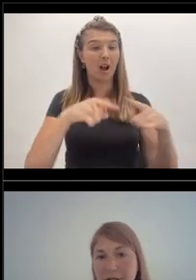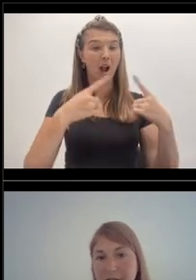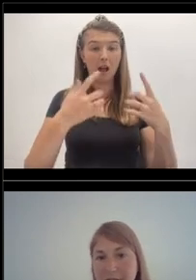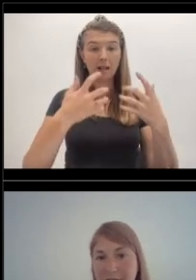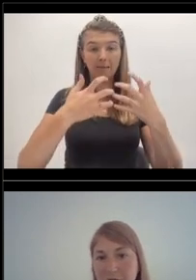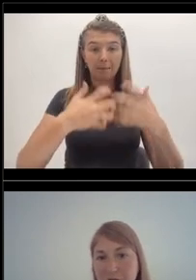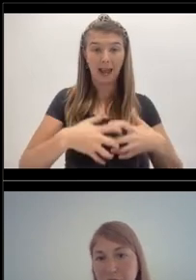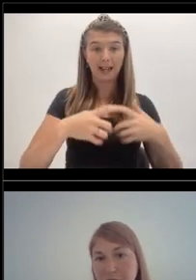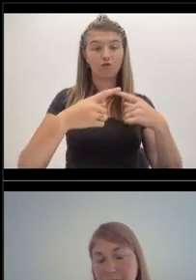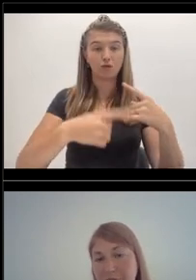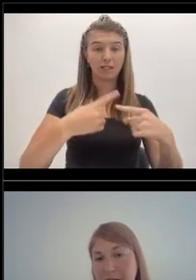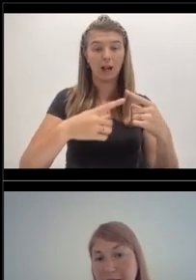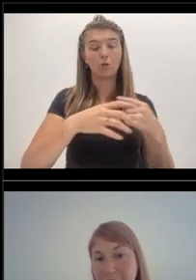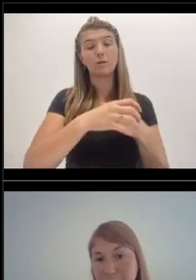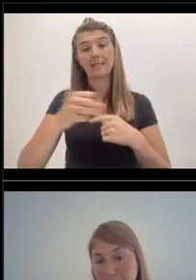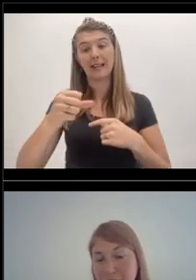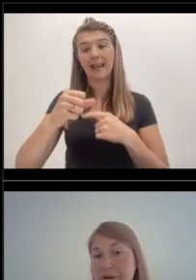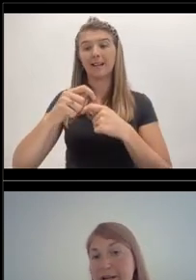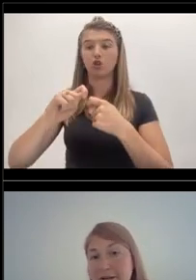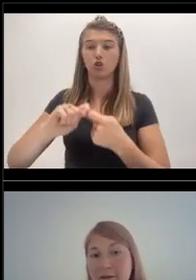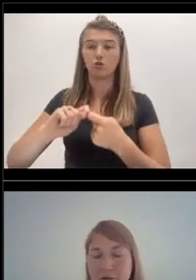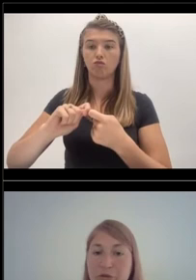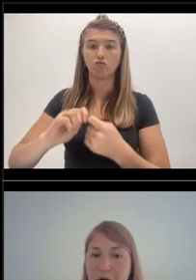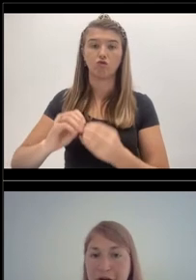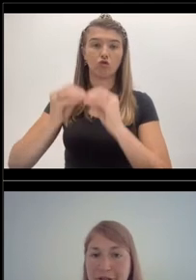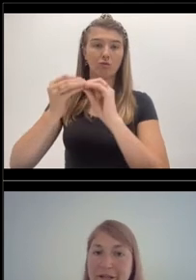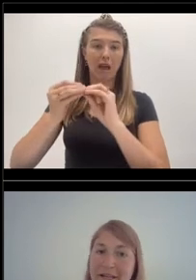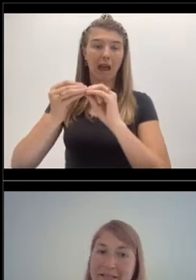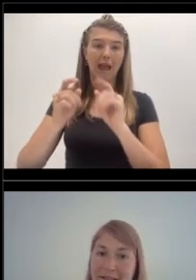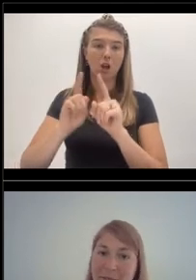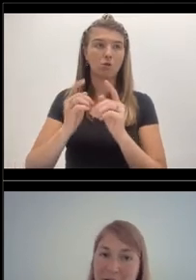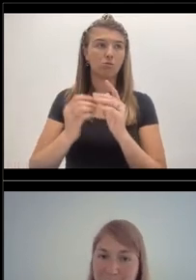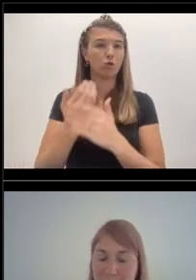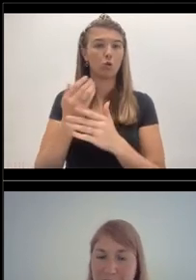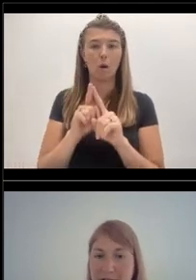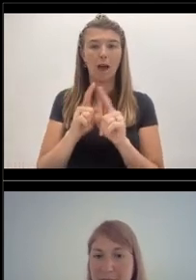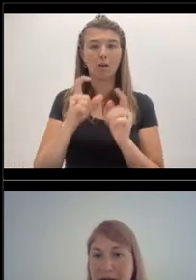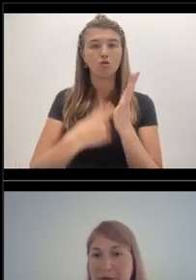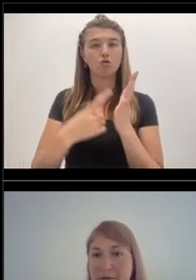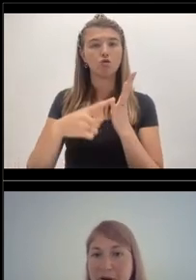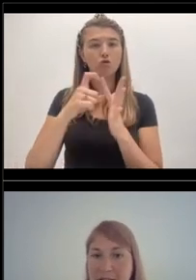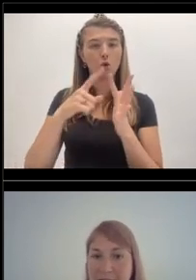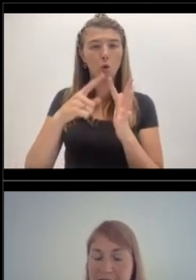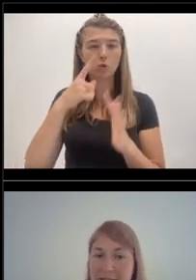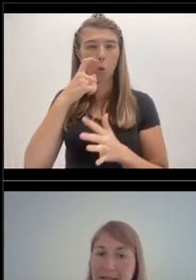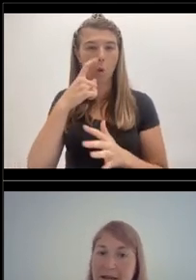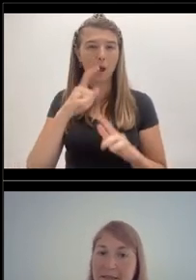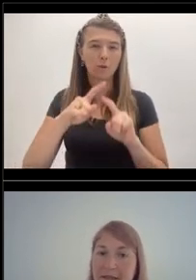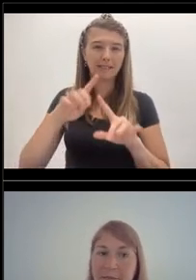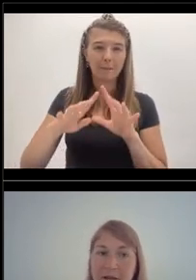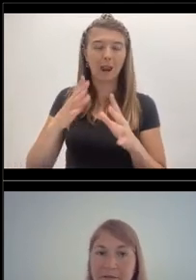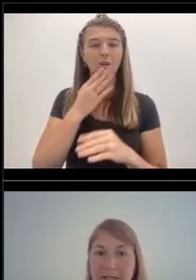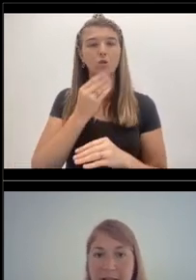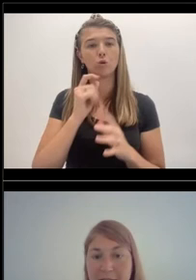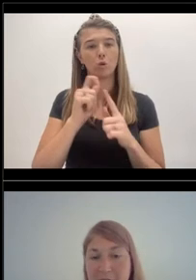and turning it to something like crude oil similar product by pyrolysis, I